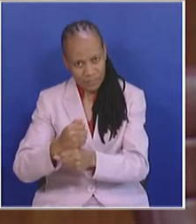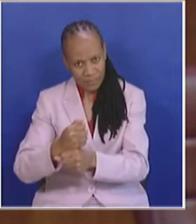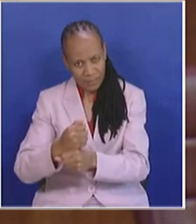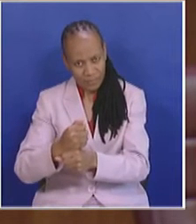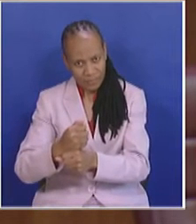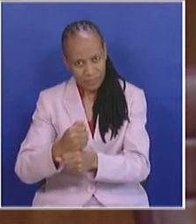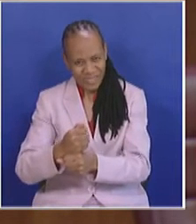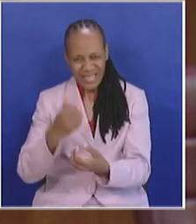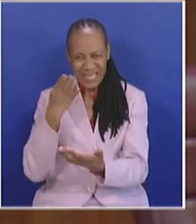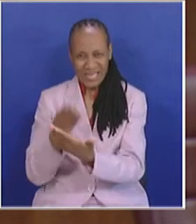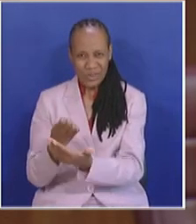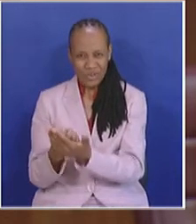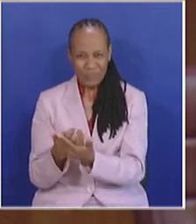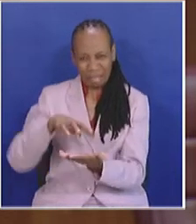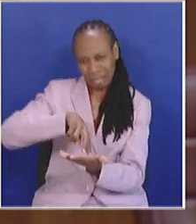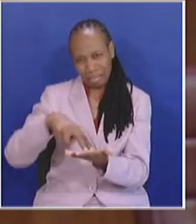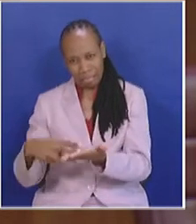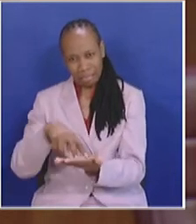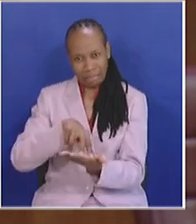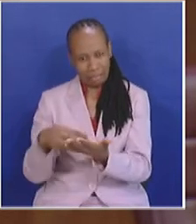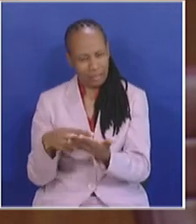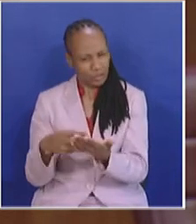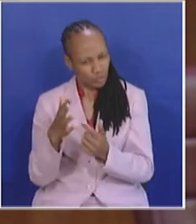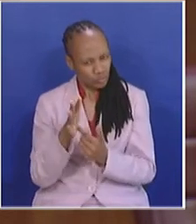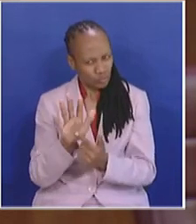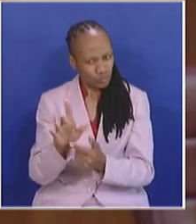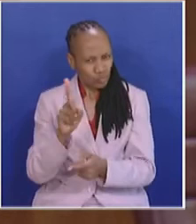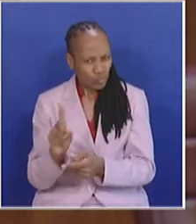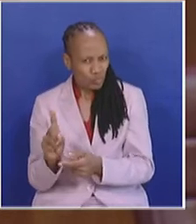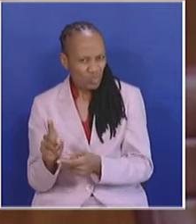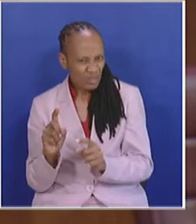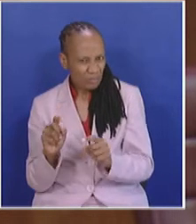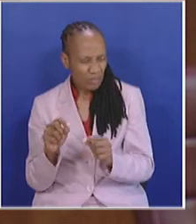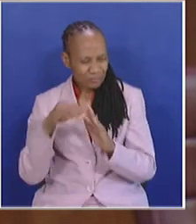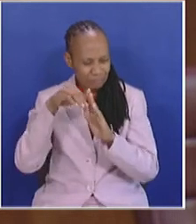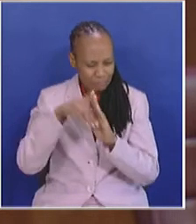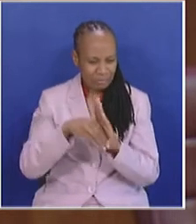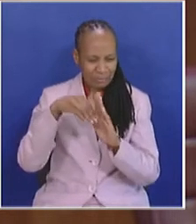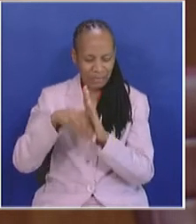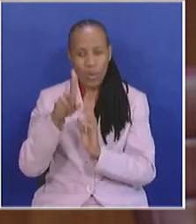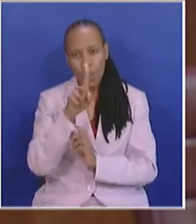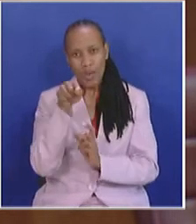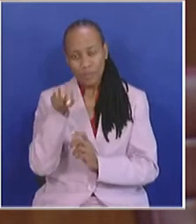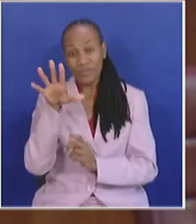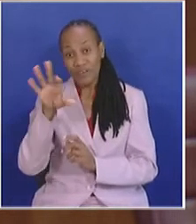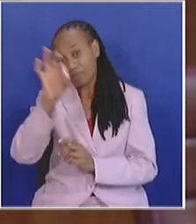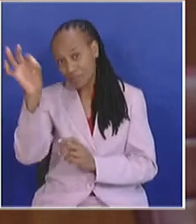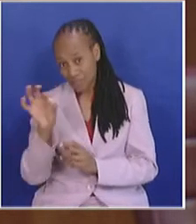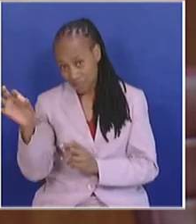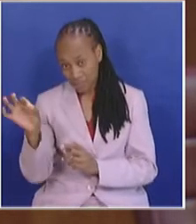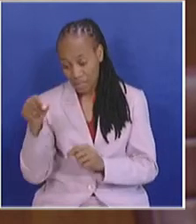Economic conditions remain grim, with growth projections to be further revised downwards to 1.5%